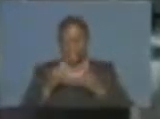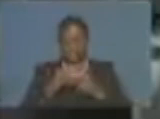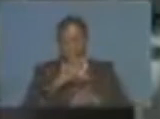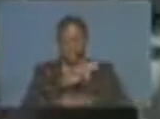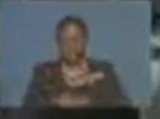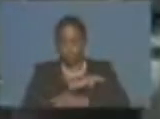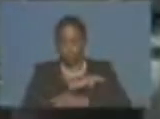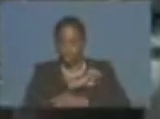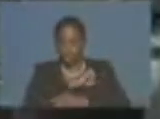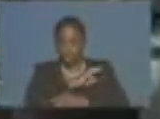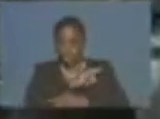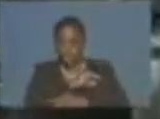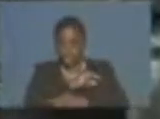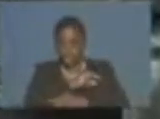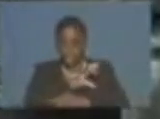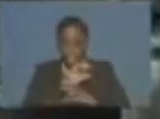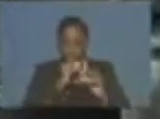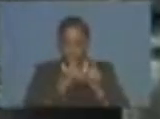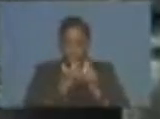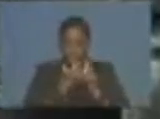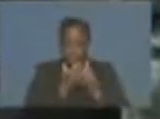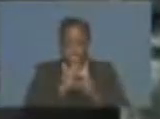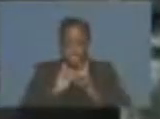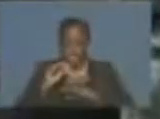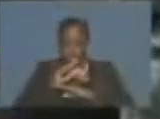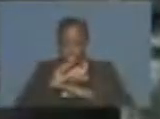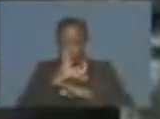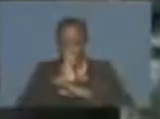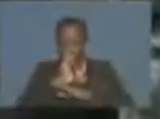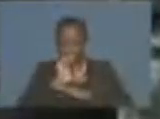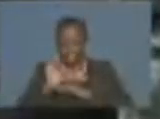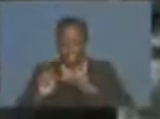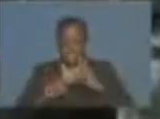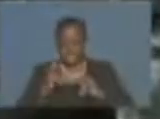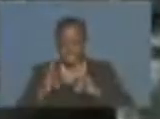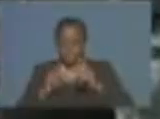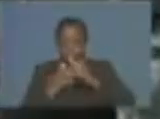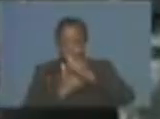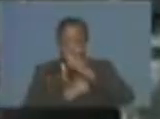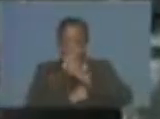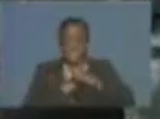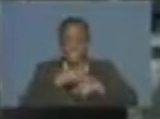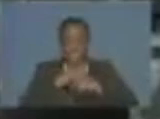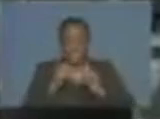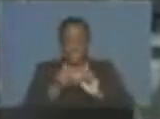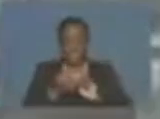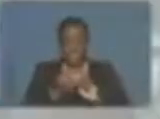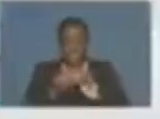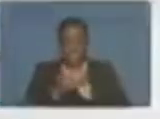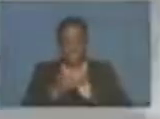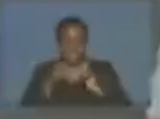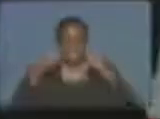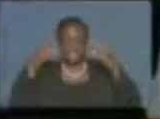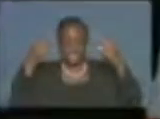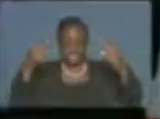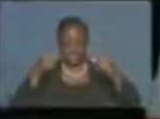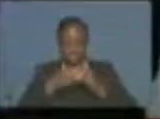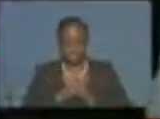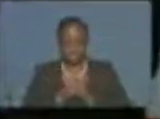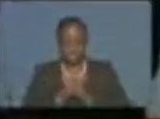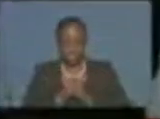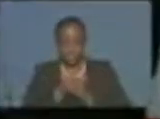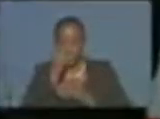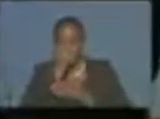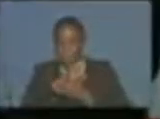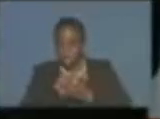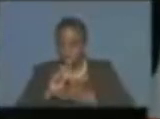and his association and to all of our corporate sponsors that participated in making this event here a success. On behalf of all